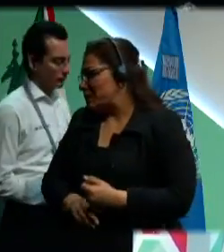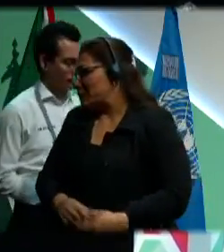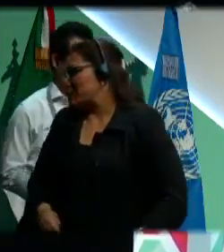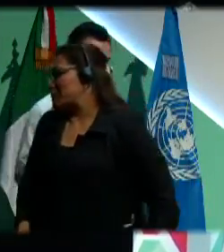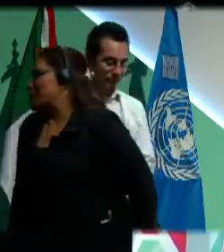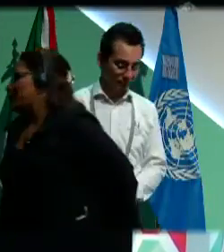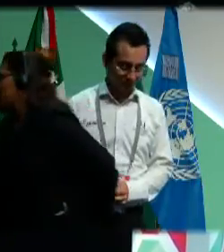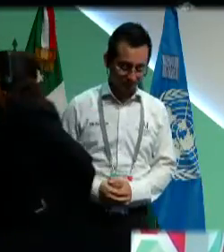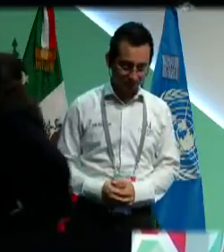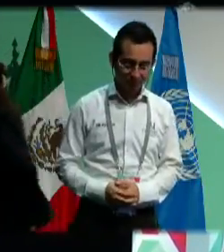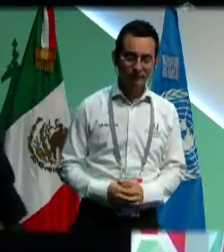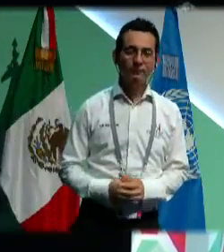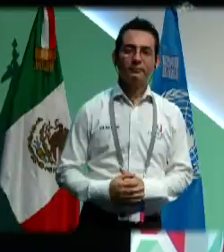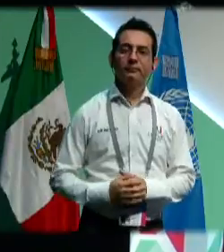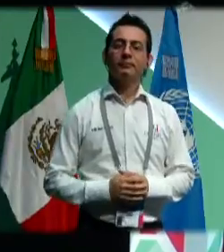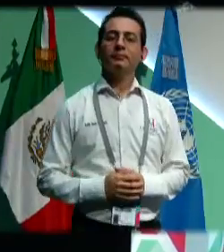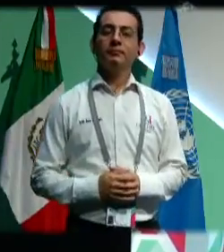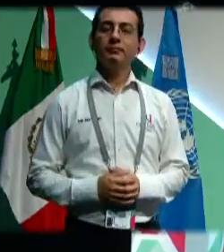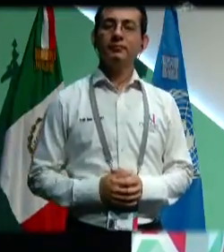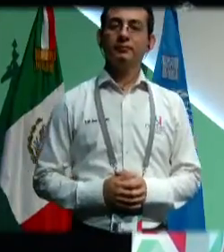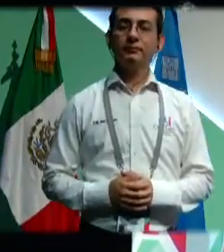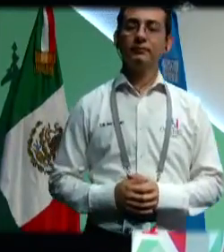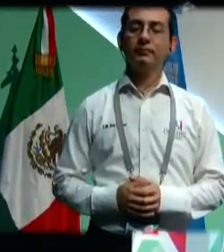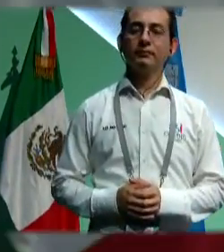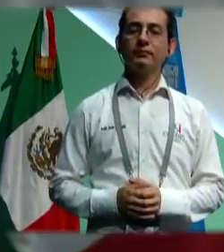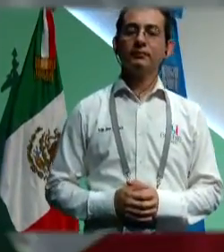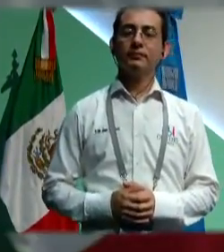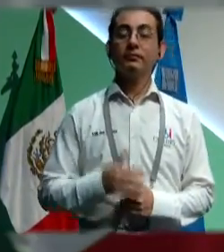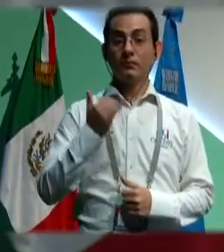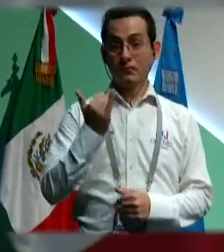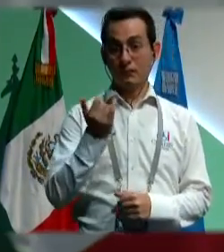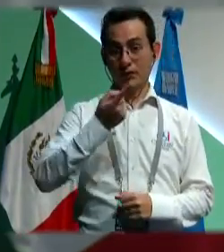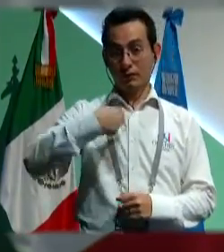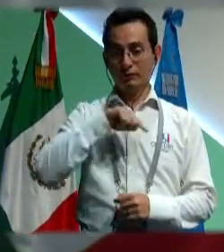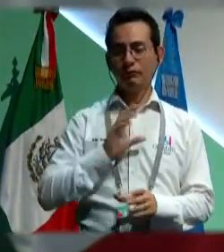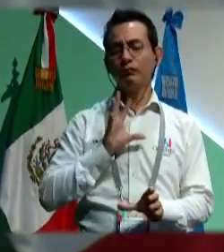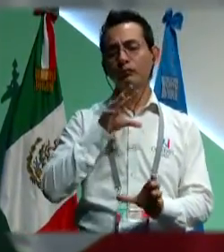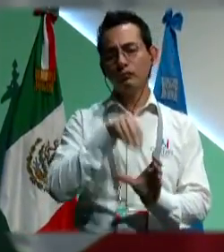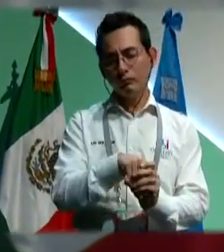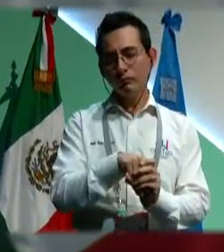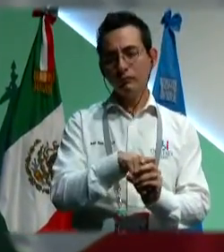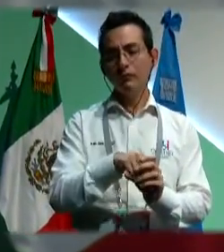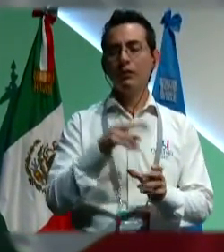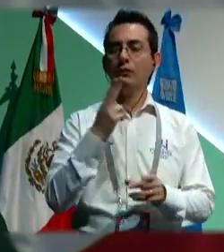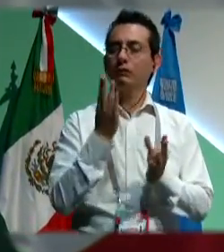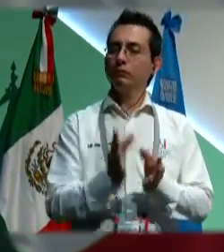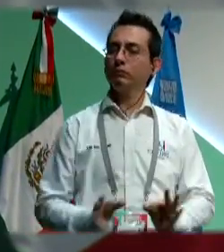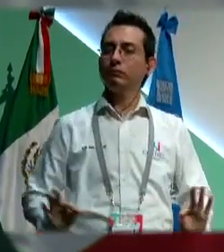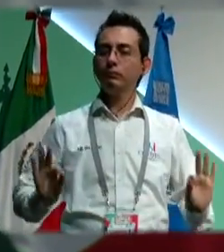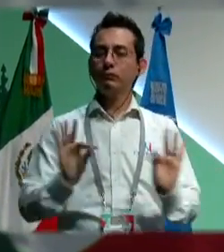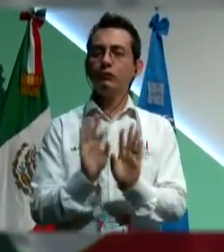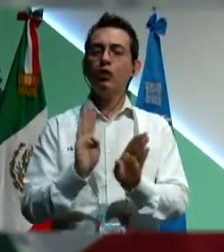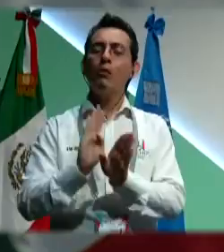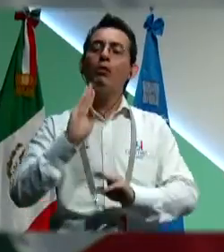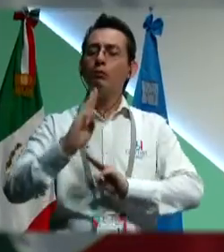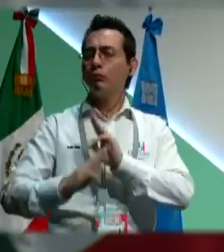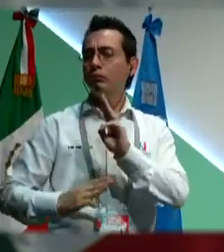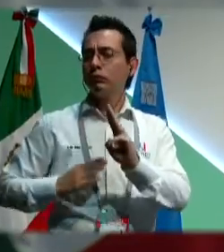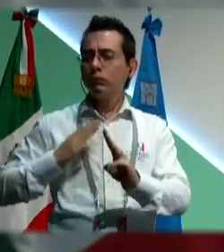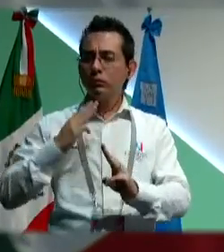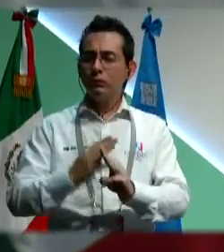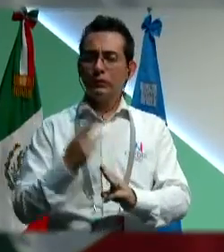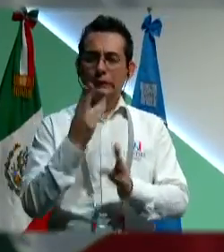the network data structures scaffolding all institutions need a new philosophy and science of law and